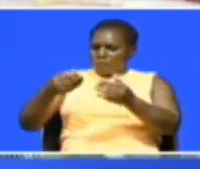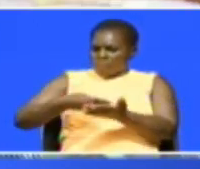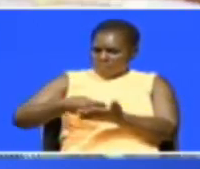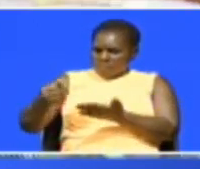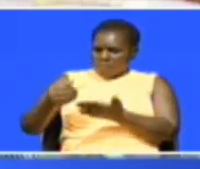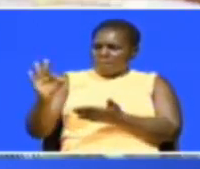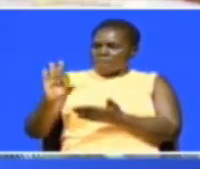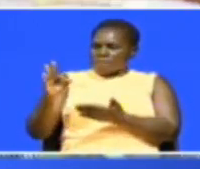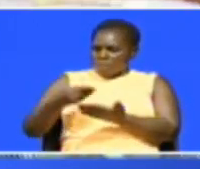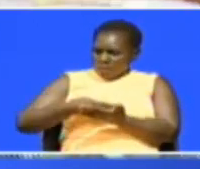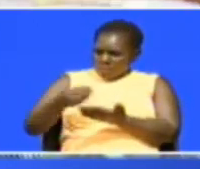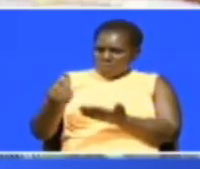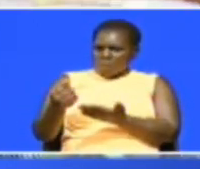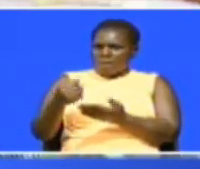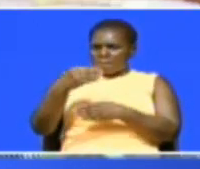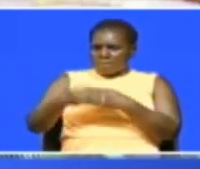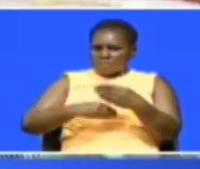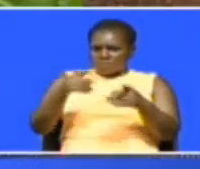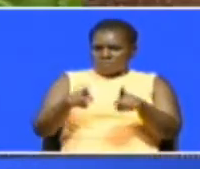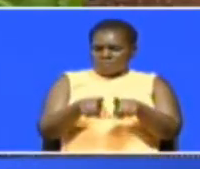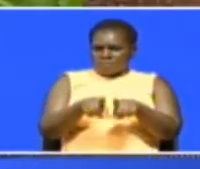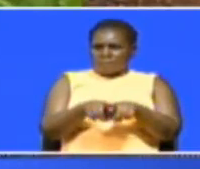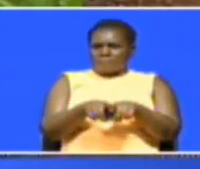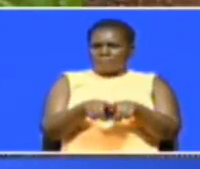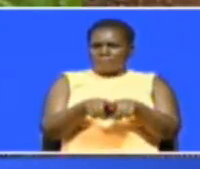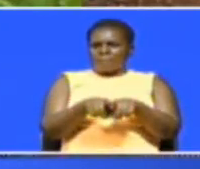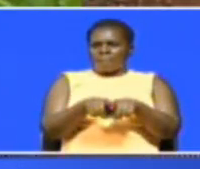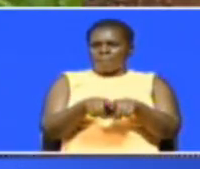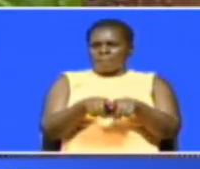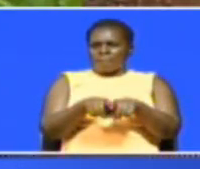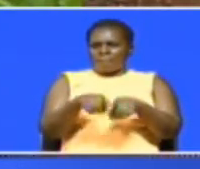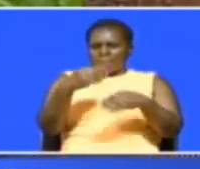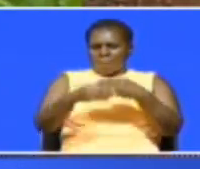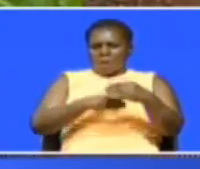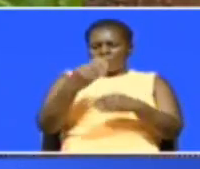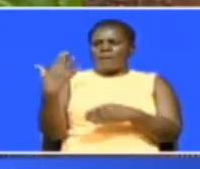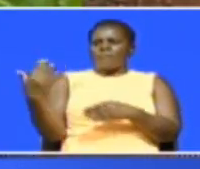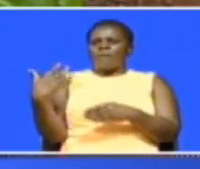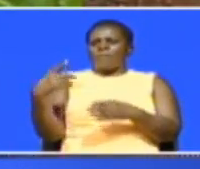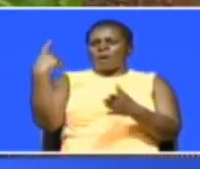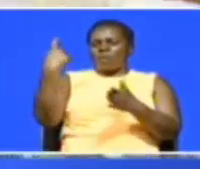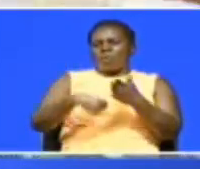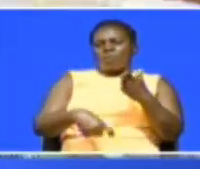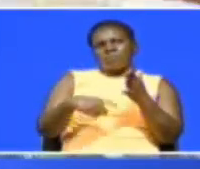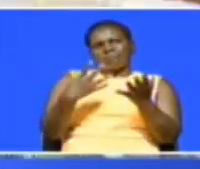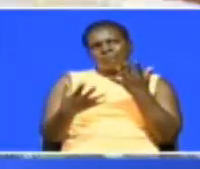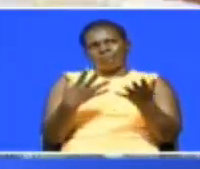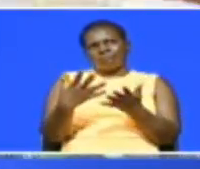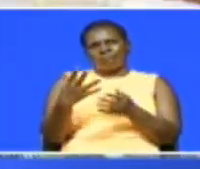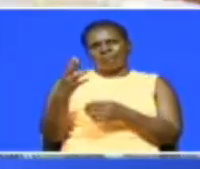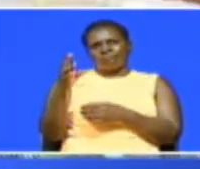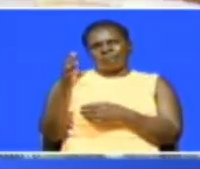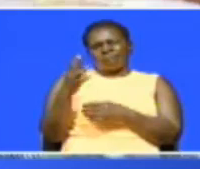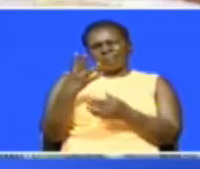the multi-story material that you want to use, that is either the net or the polythene paper. It will cost you like around,